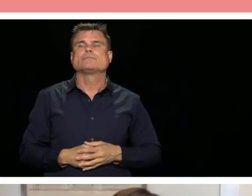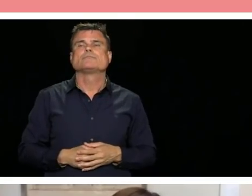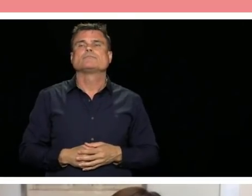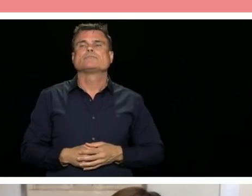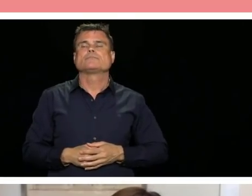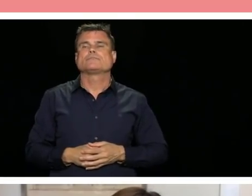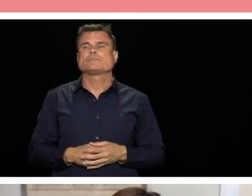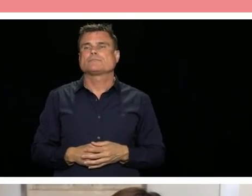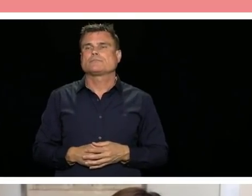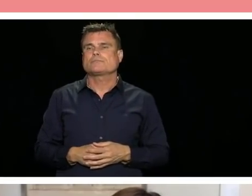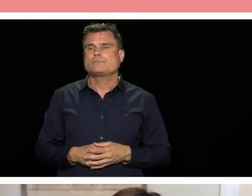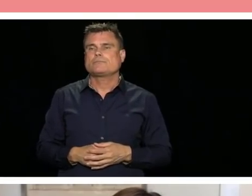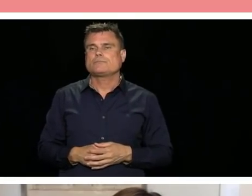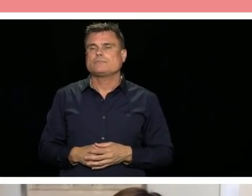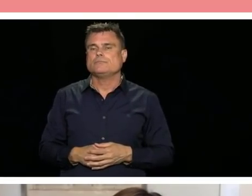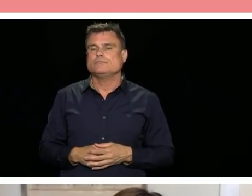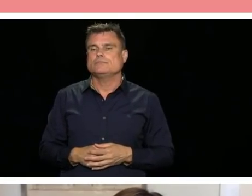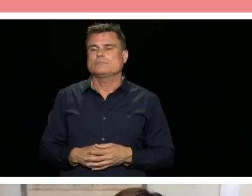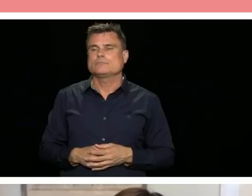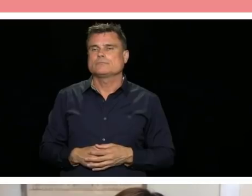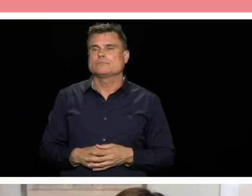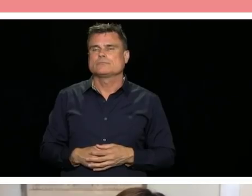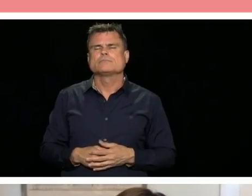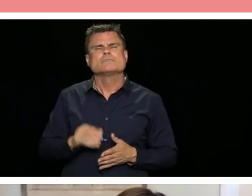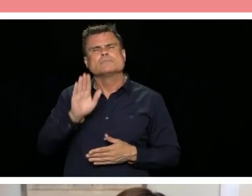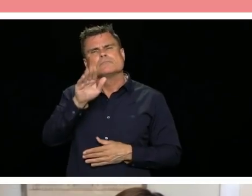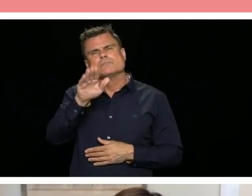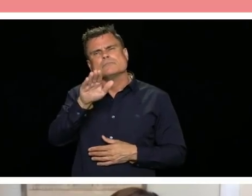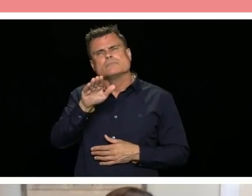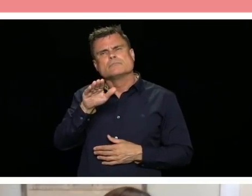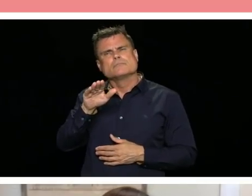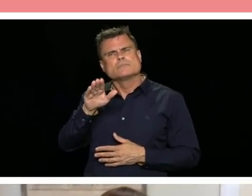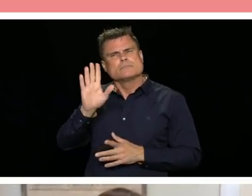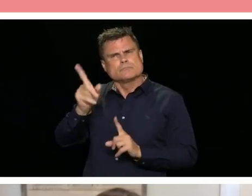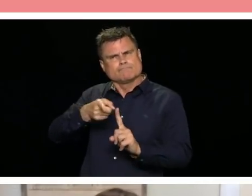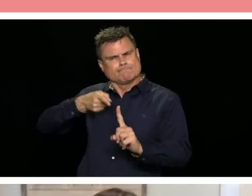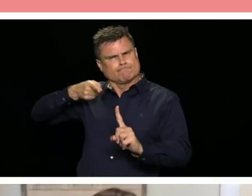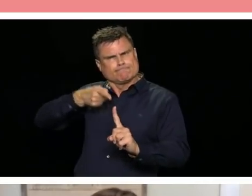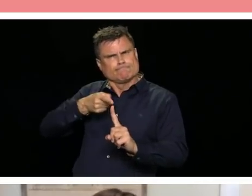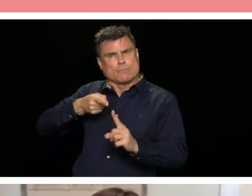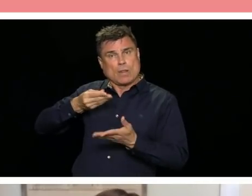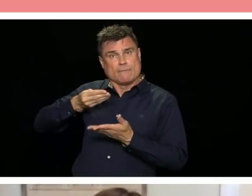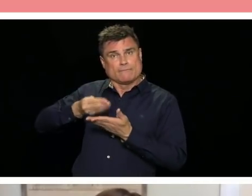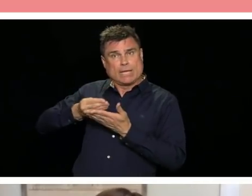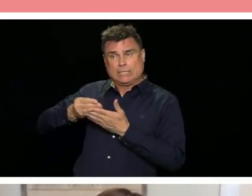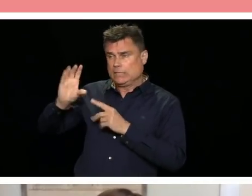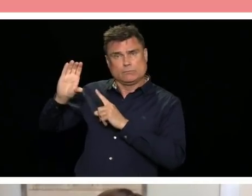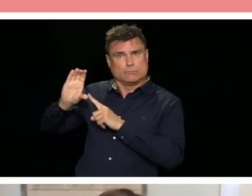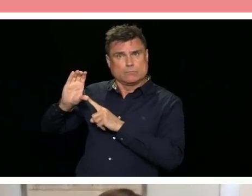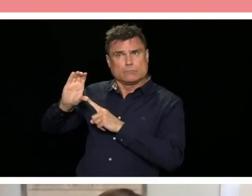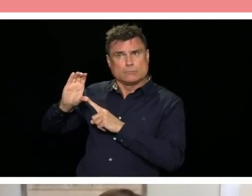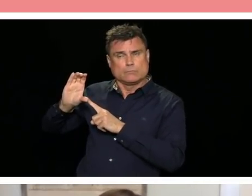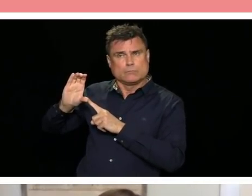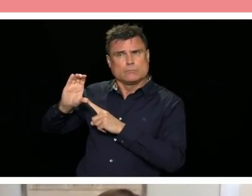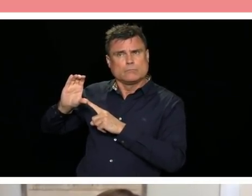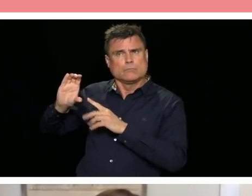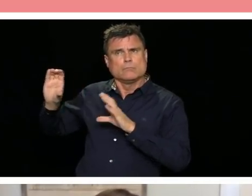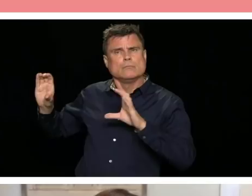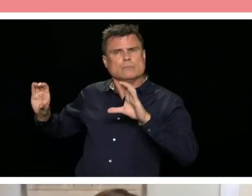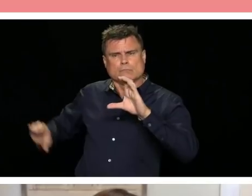provided with in order to meet health and safety guidelines. So that would be, I think, our temporary emergency